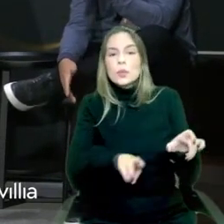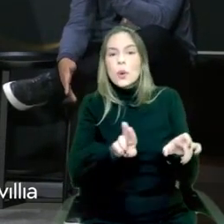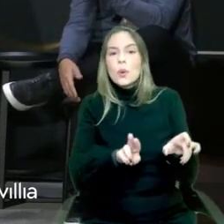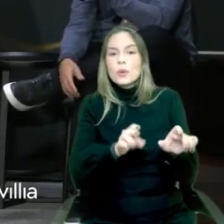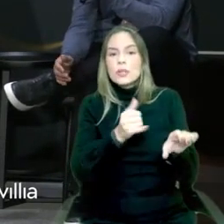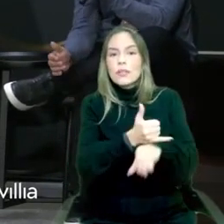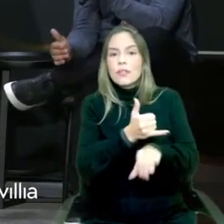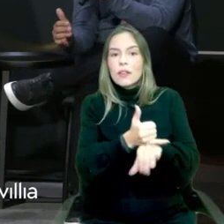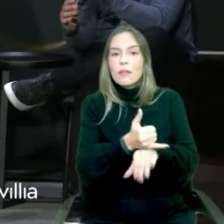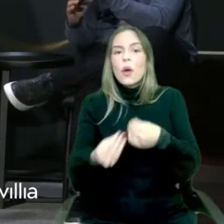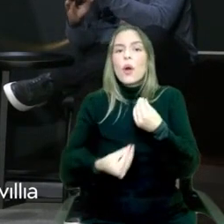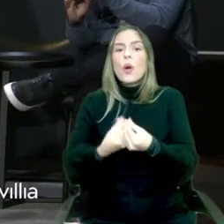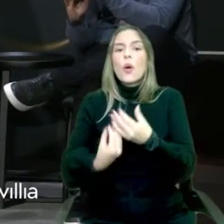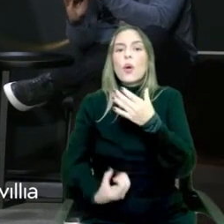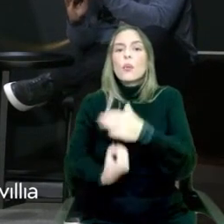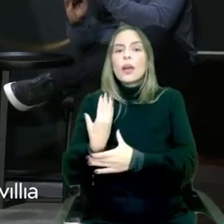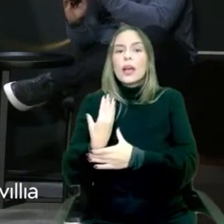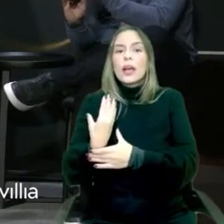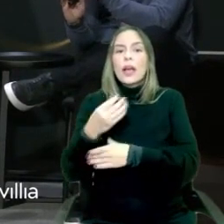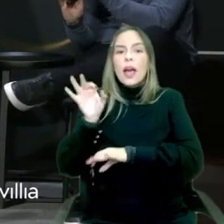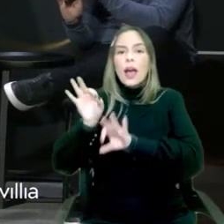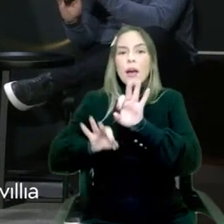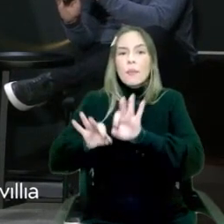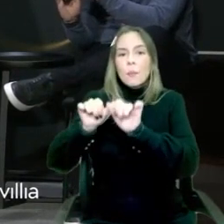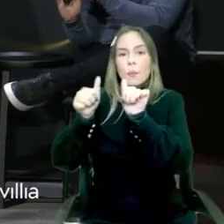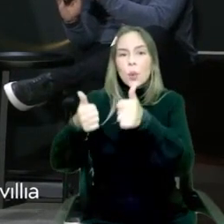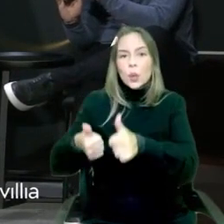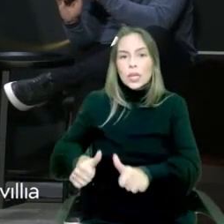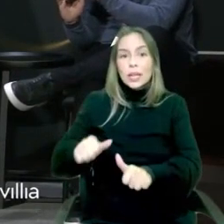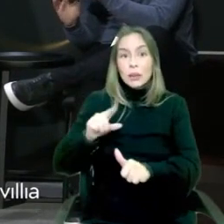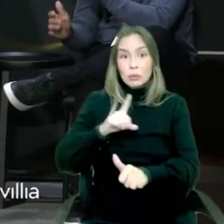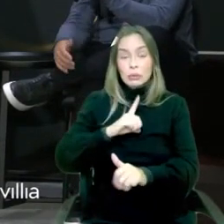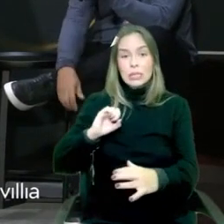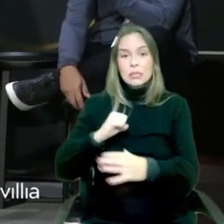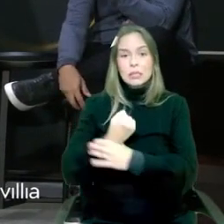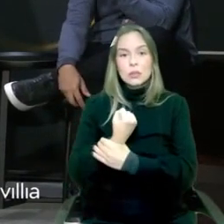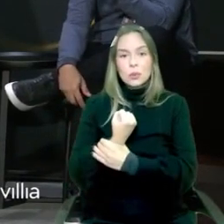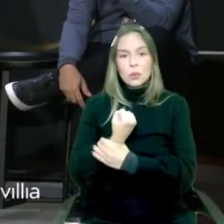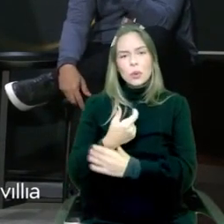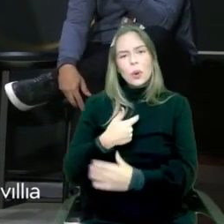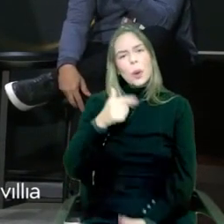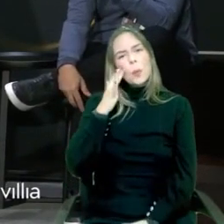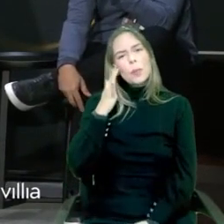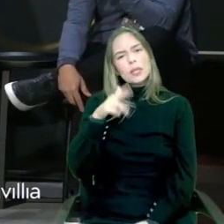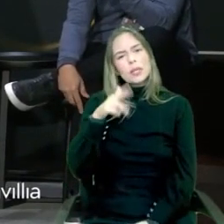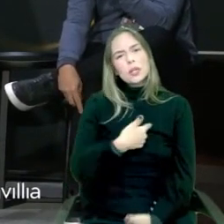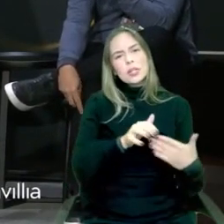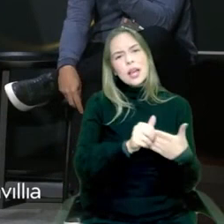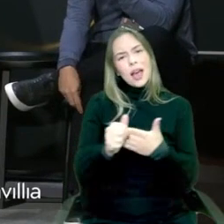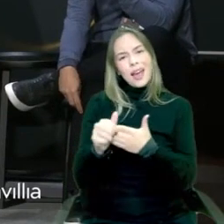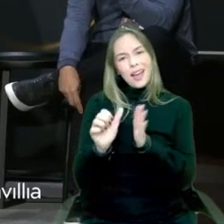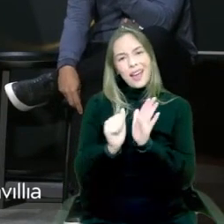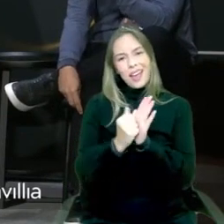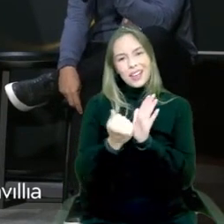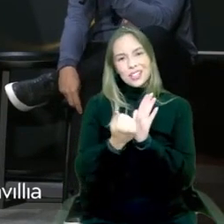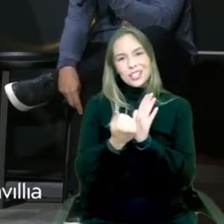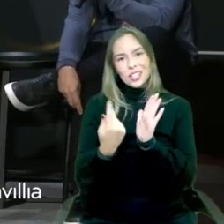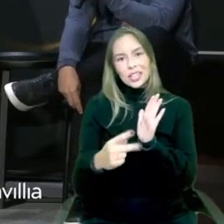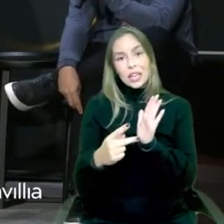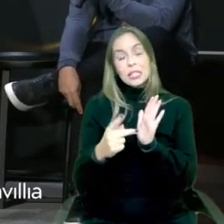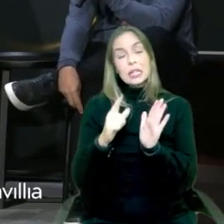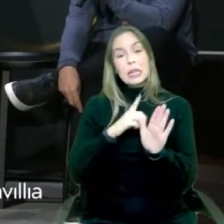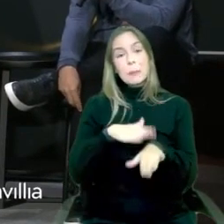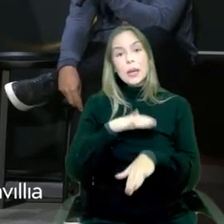have secured. So I think if we coordinate this agenda, we have much more chance to really create